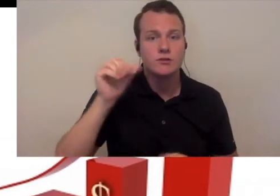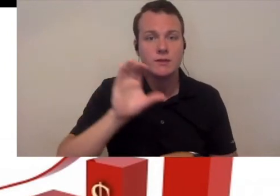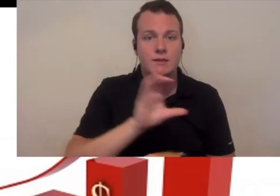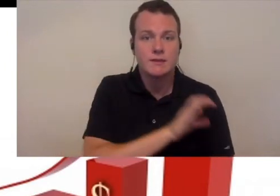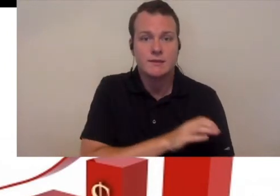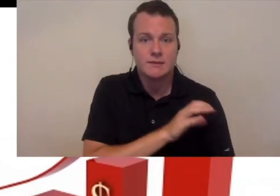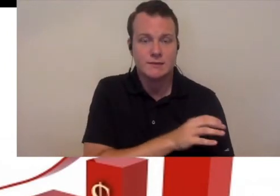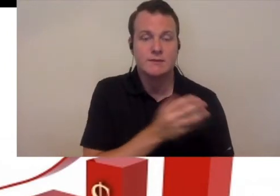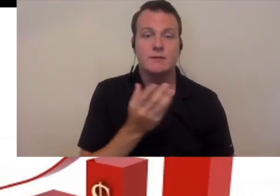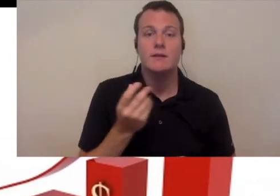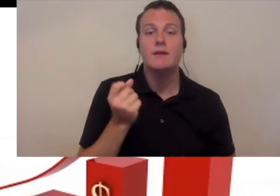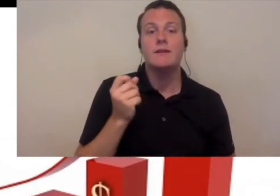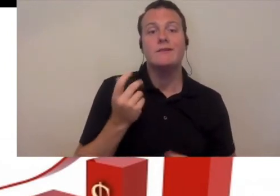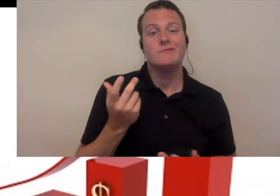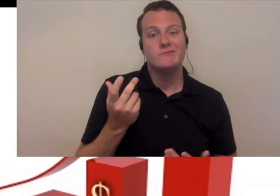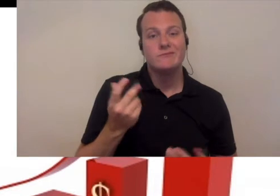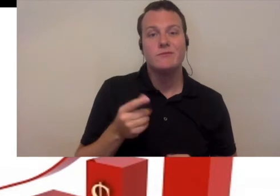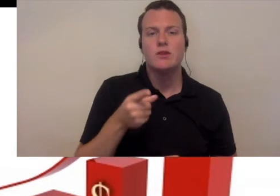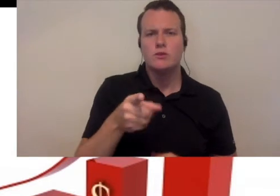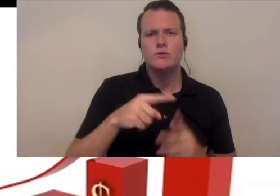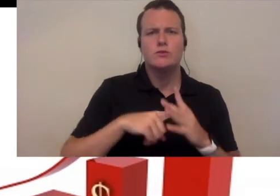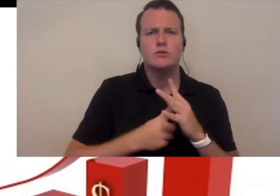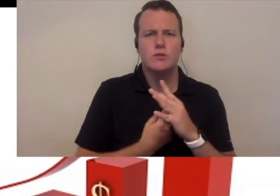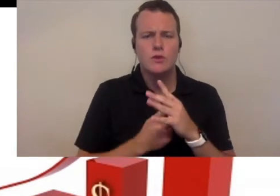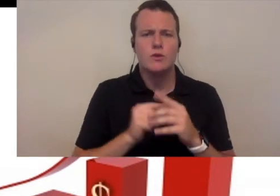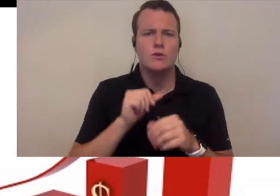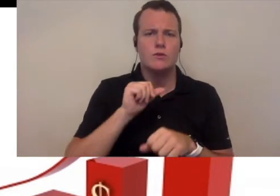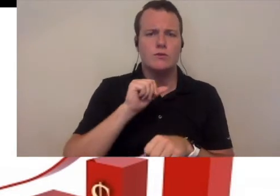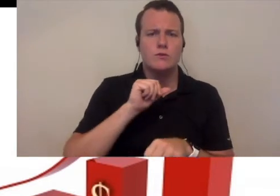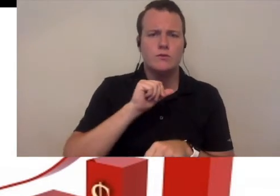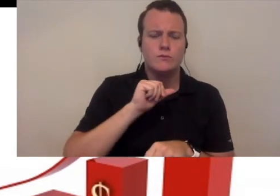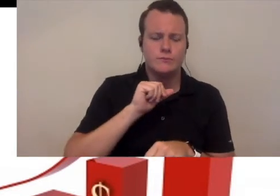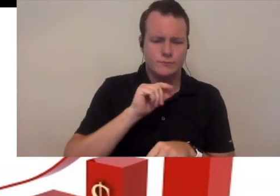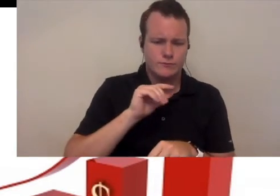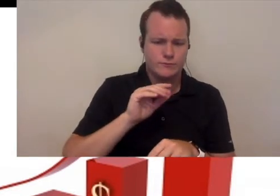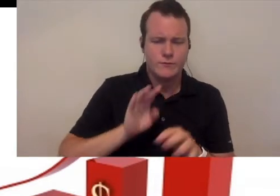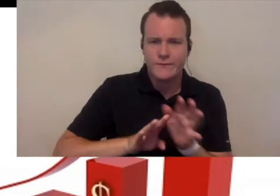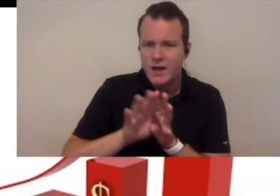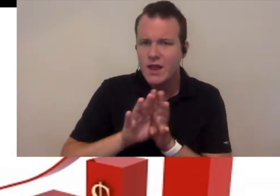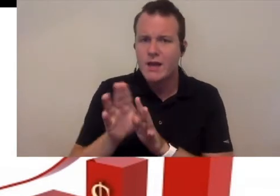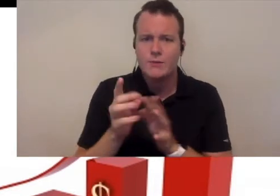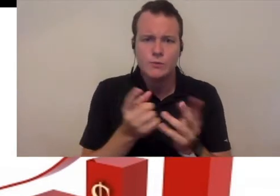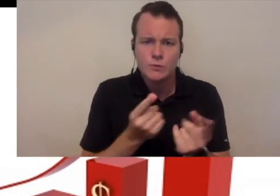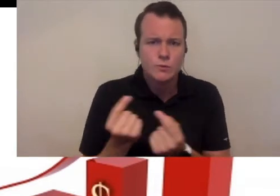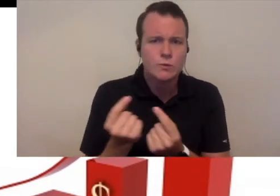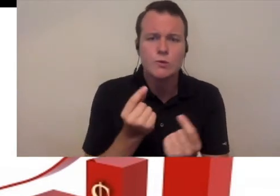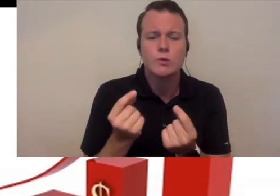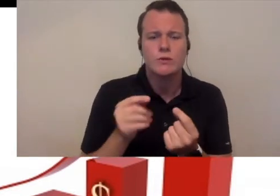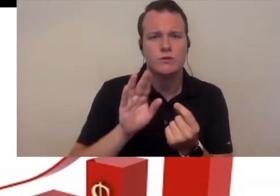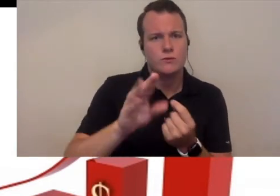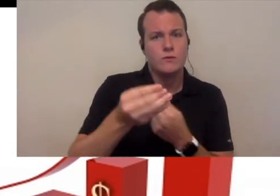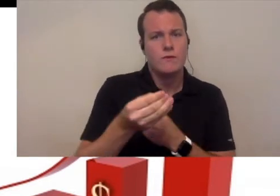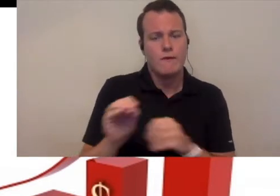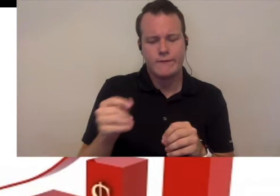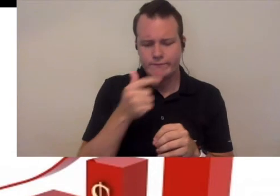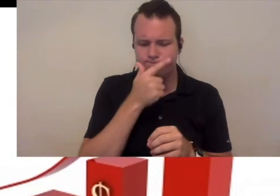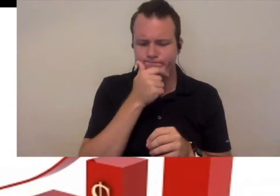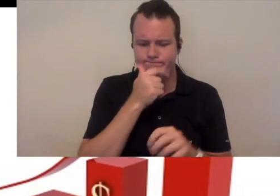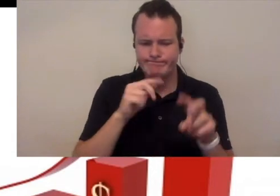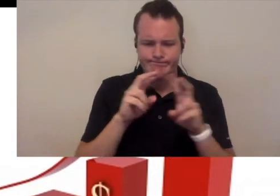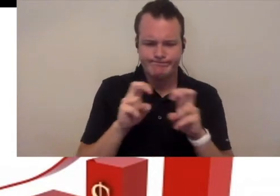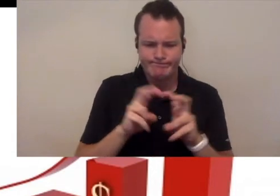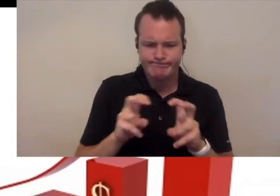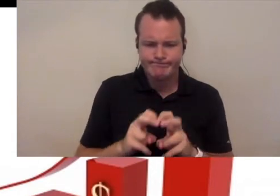And as you start to develop, as you start to work within your offices, you know, you have to start to think about, what's it going to cost